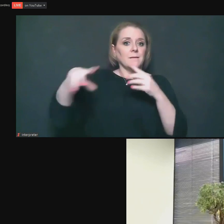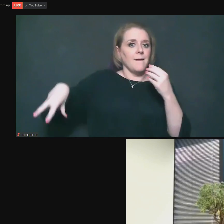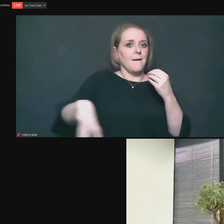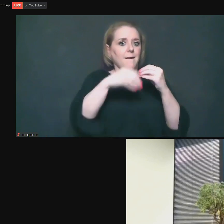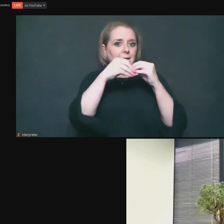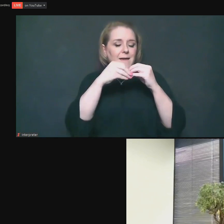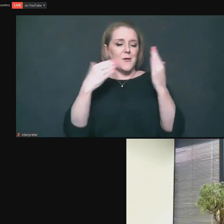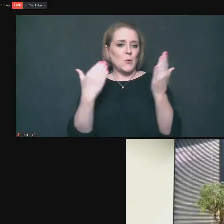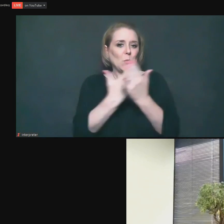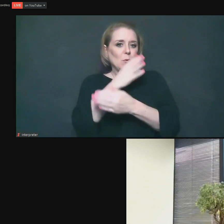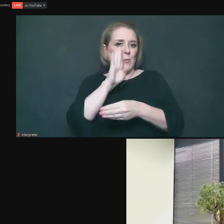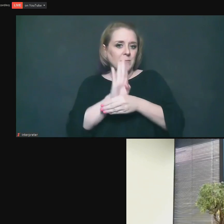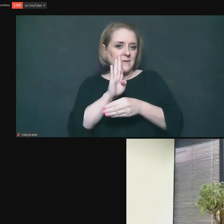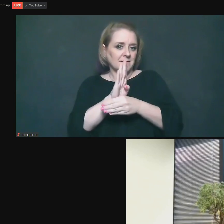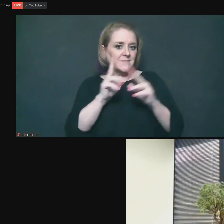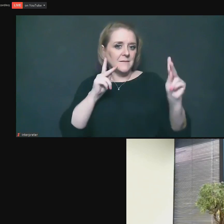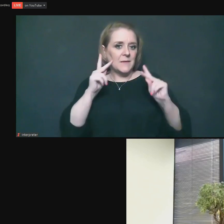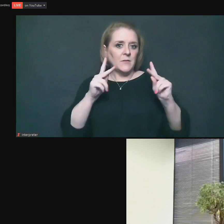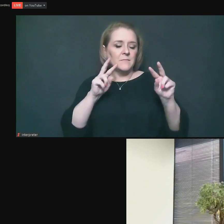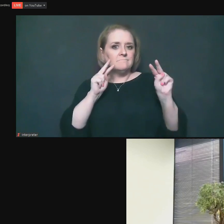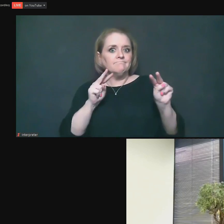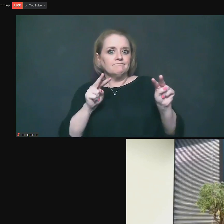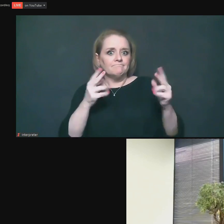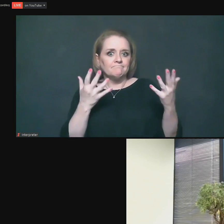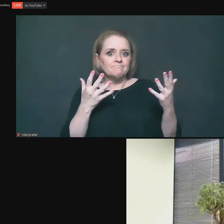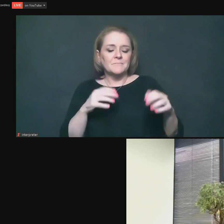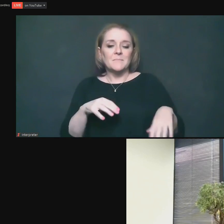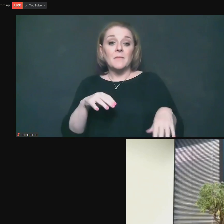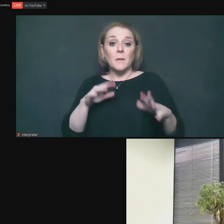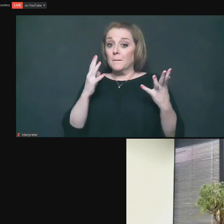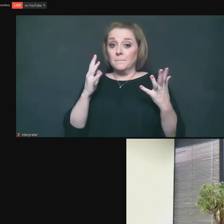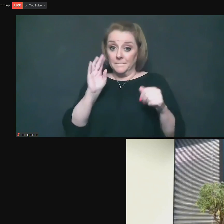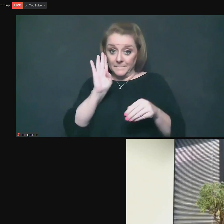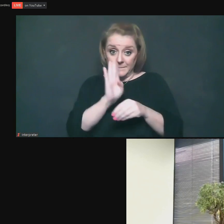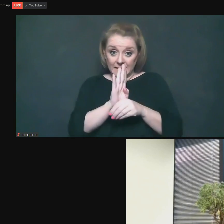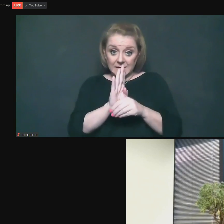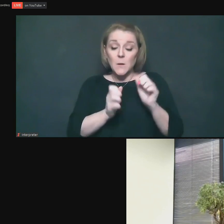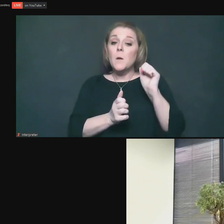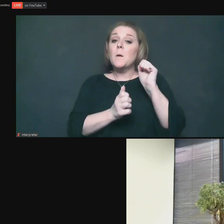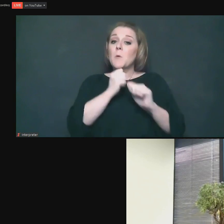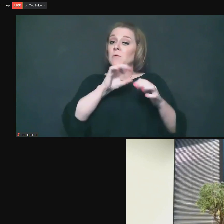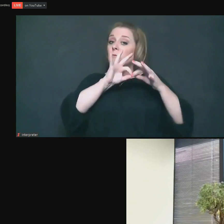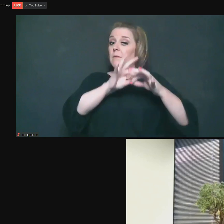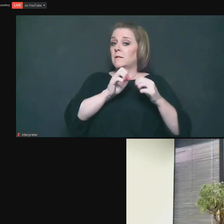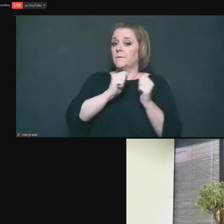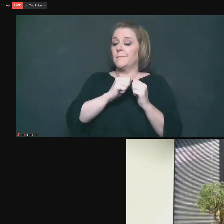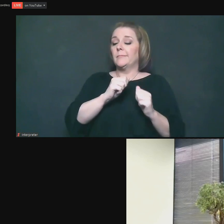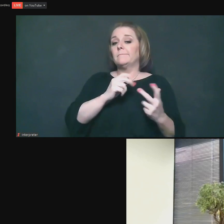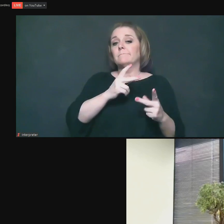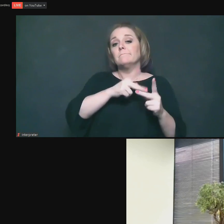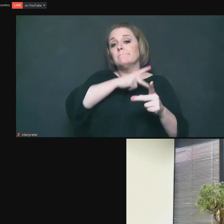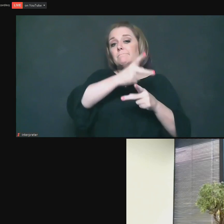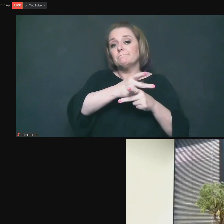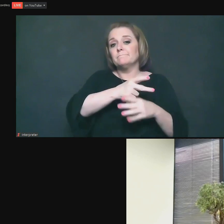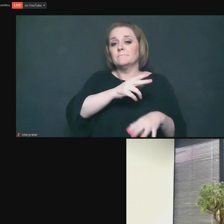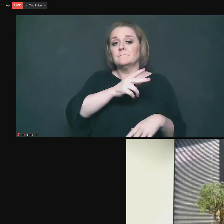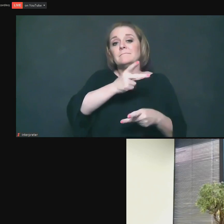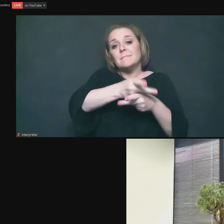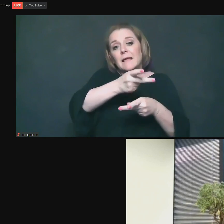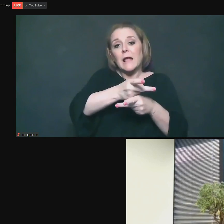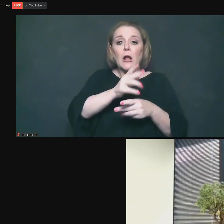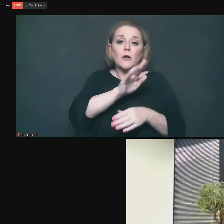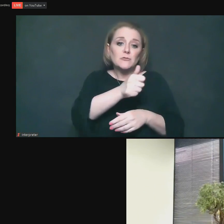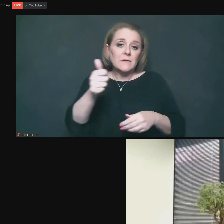anxiously awaiting. Those businesses are mostly related to the personal care business, hair, nail, and those